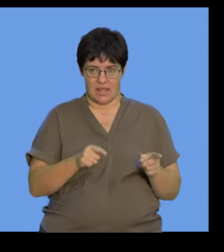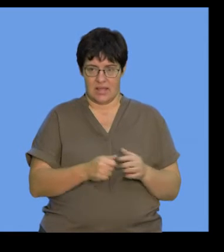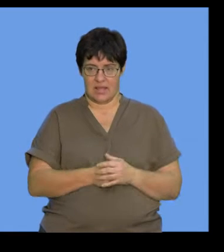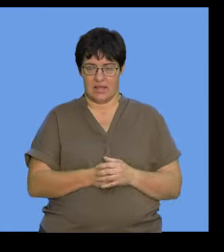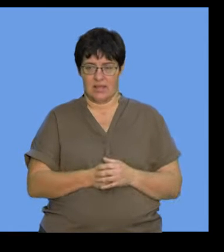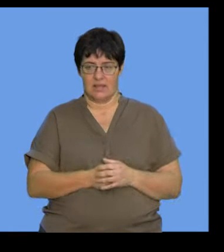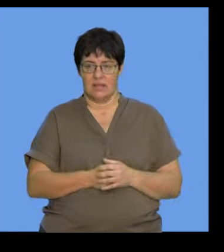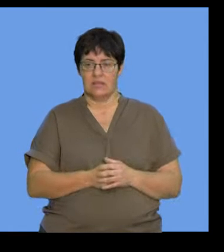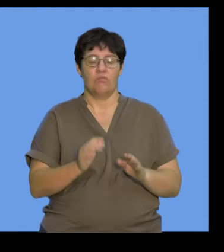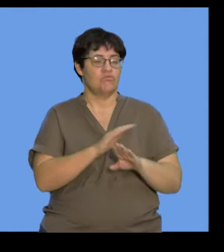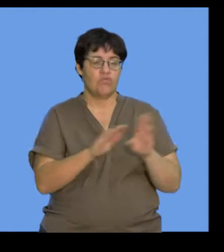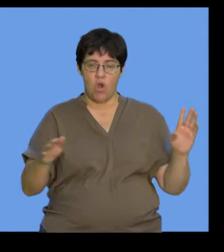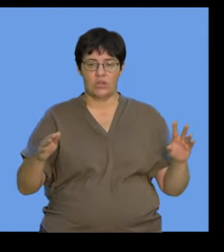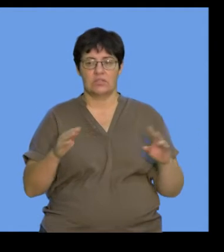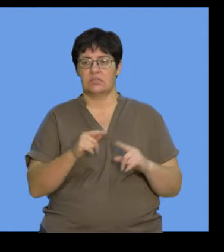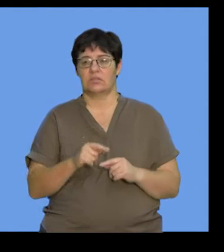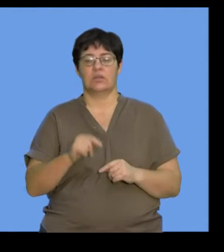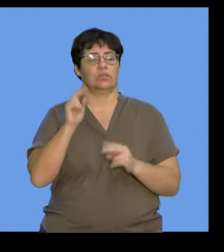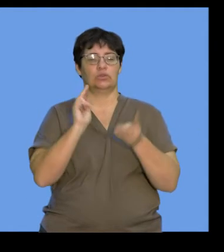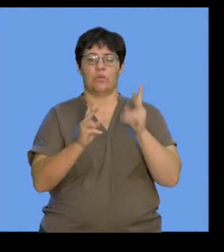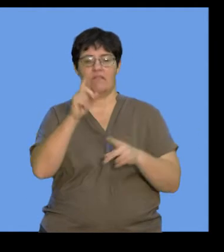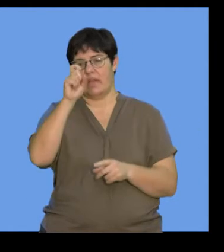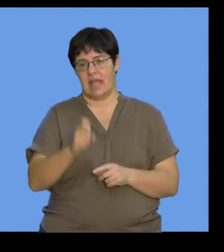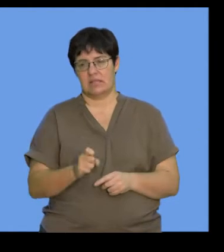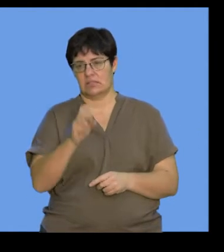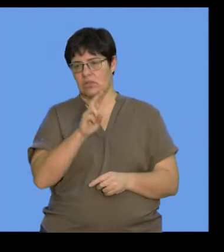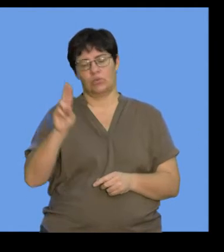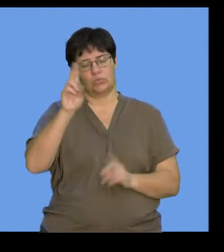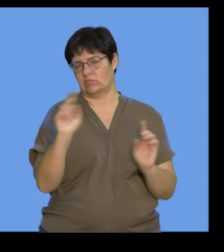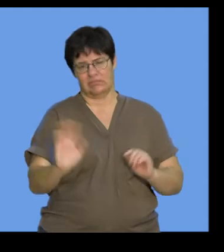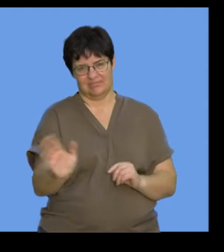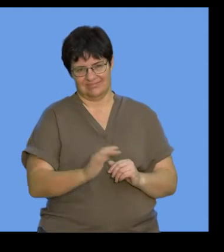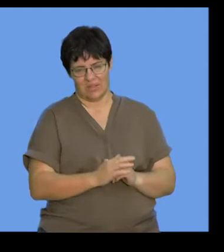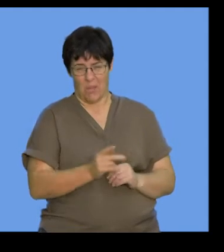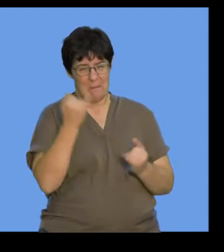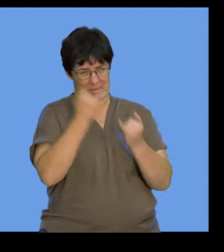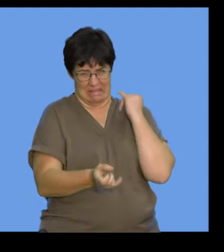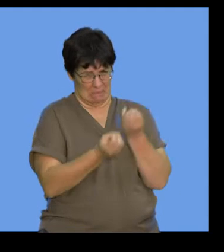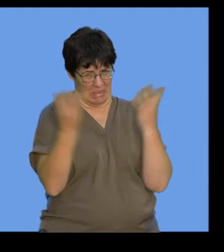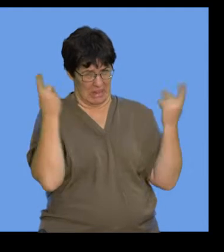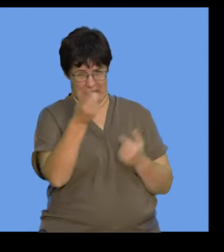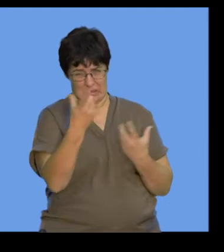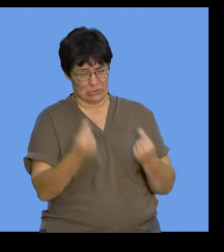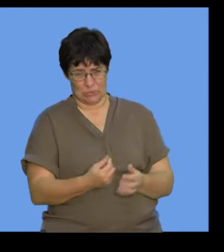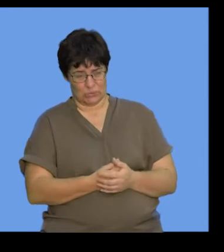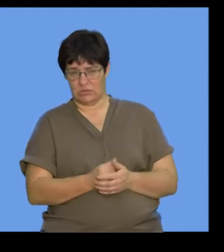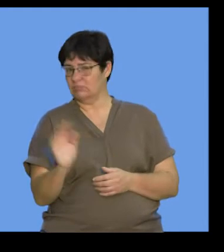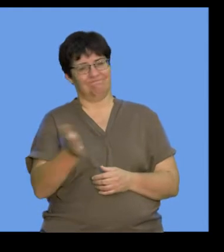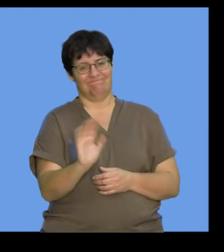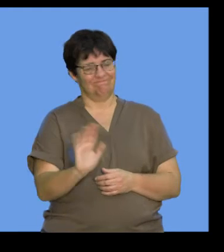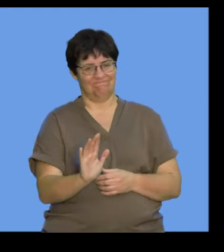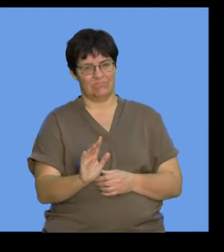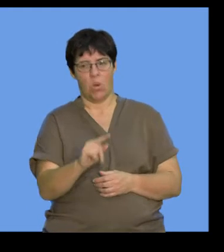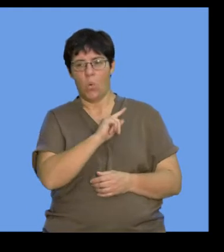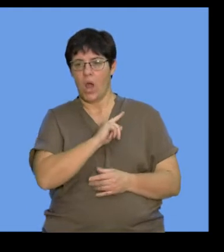is not equals to 12x cubed, because that's one of the mistakes that you guys make. It